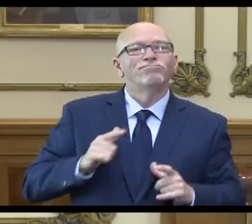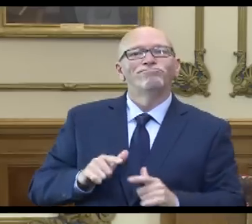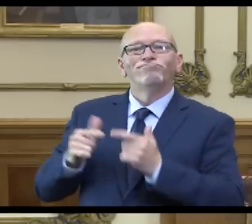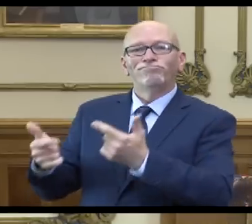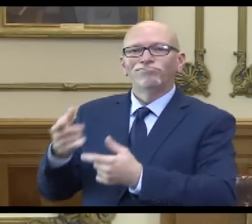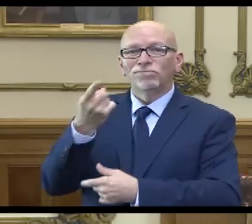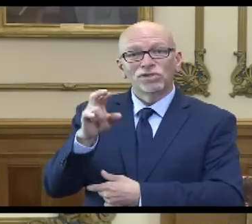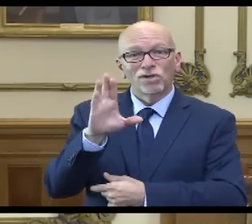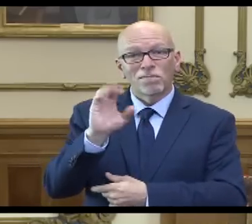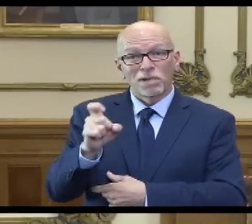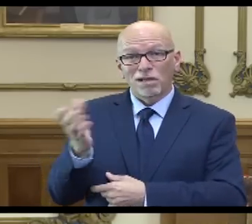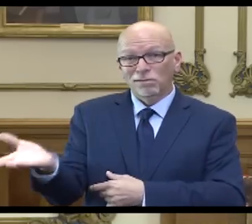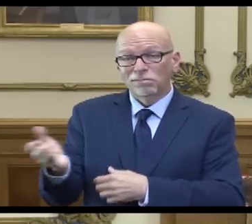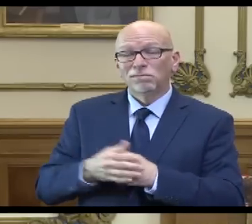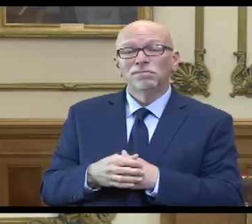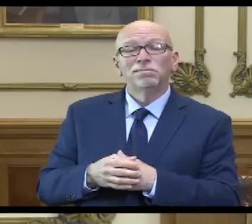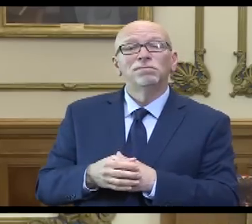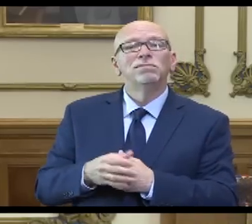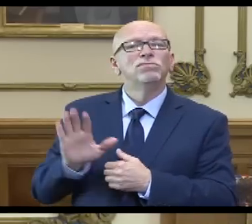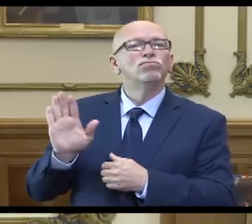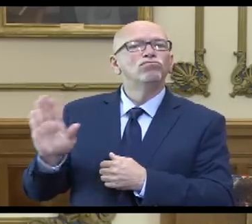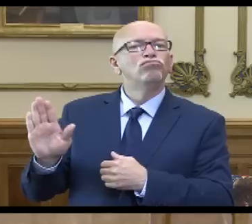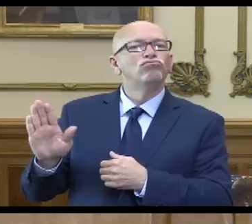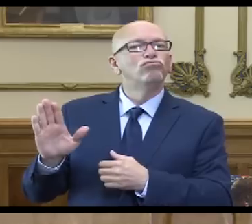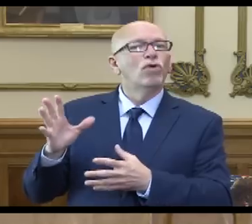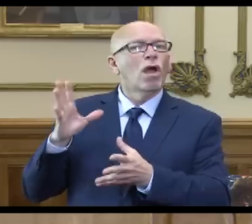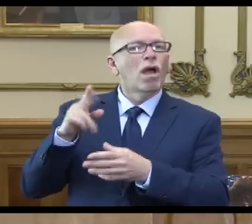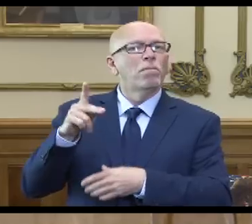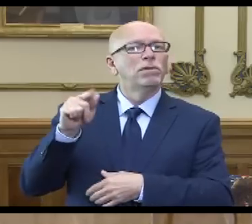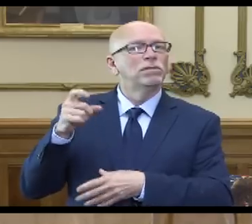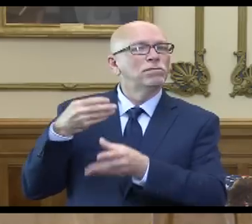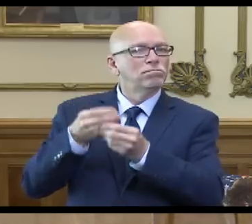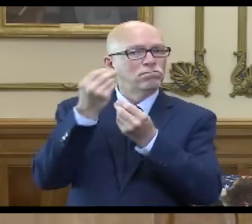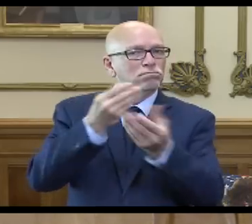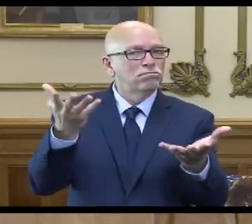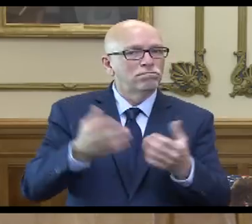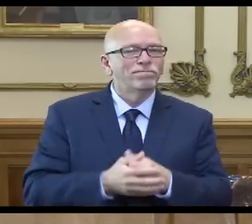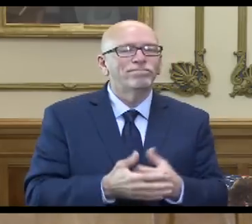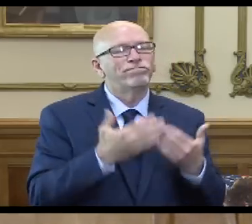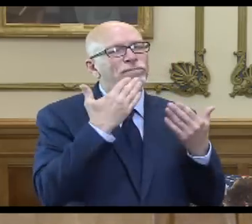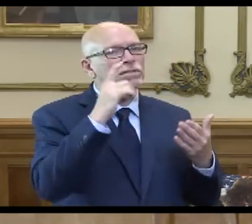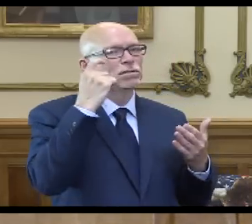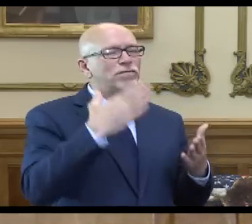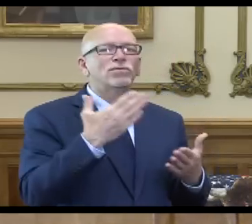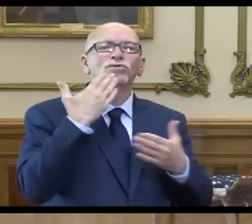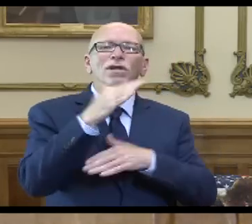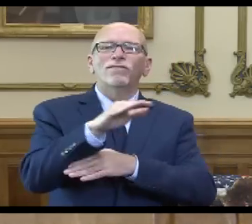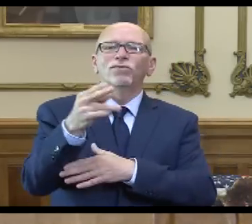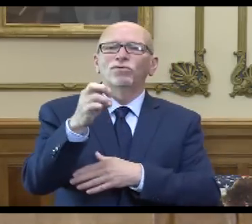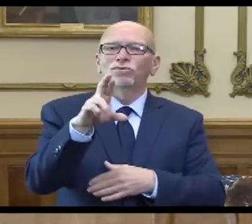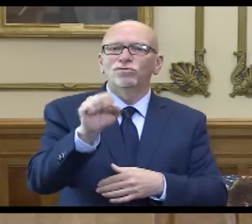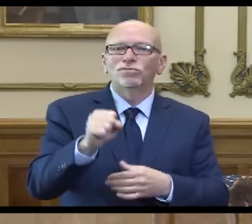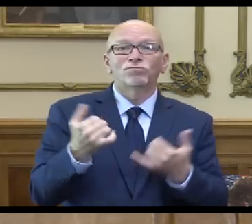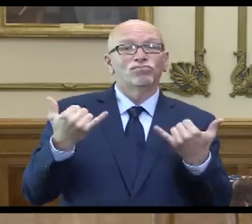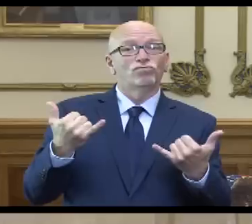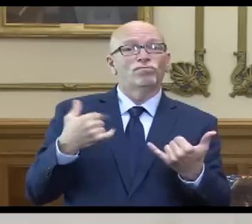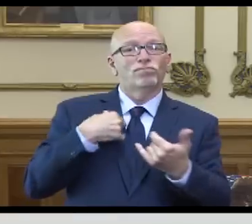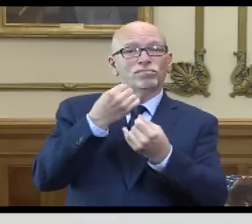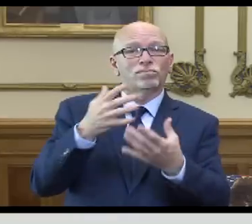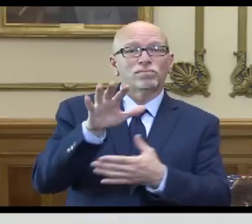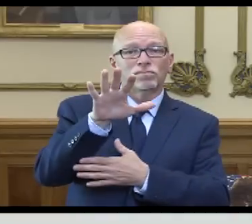Dr. Box for your latest updates. Thank you, Governor. Good afternoon, Hoosiers. Today, we